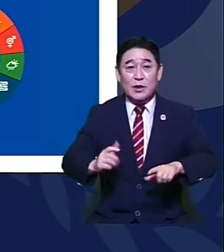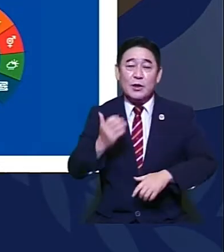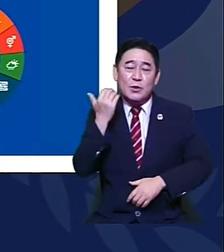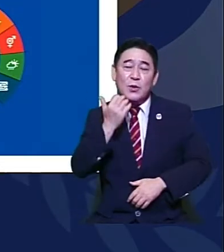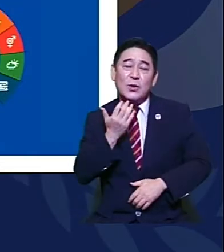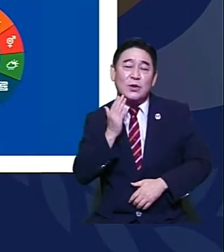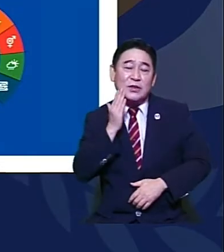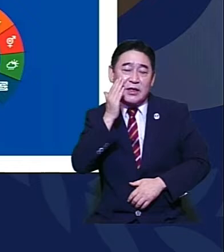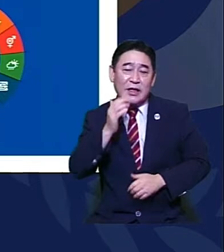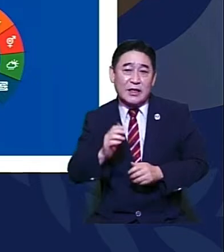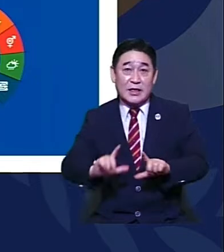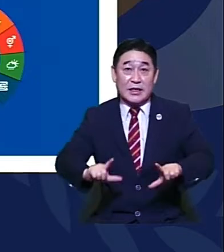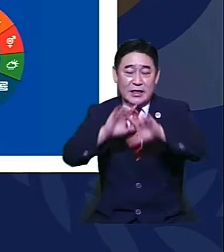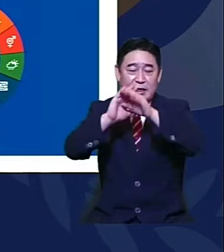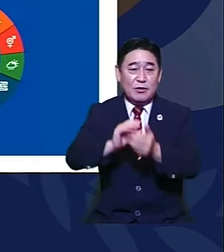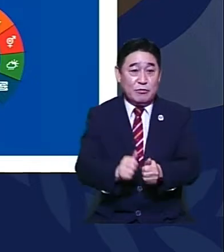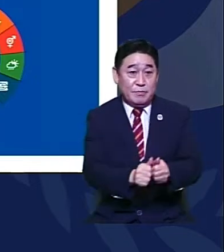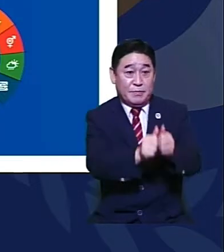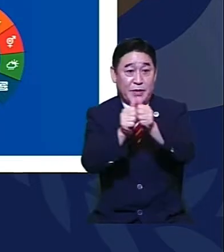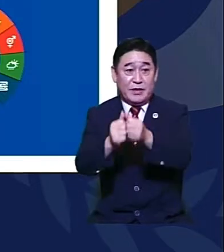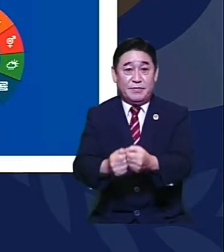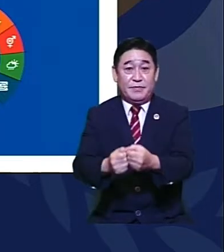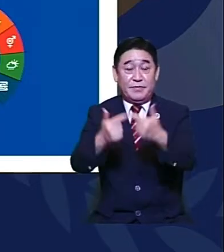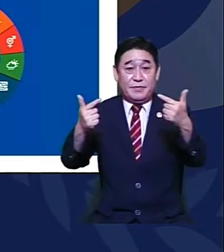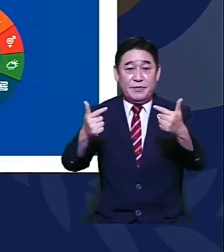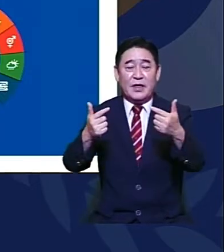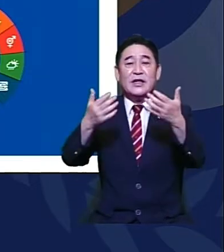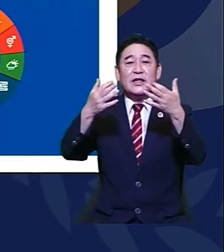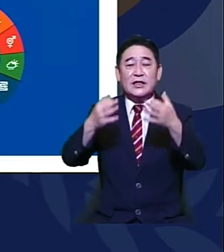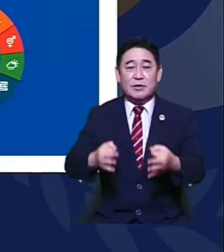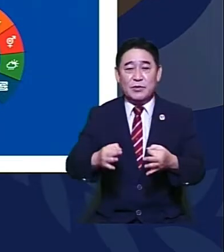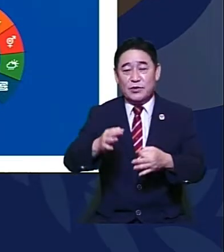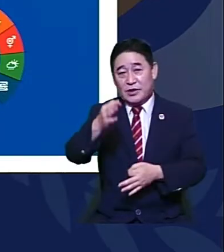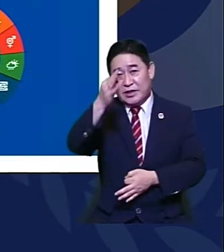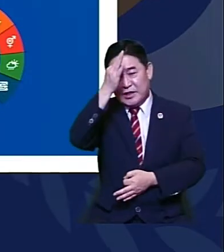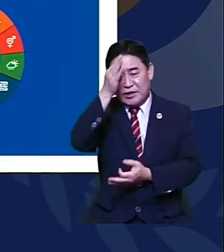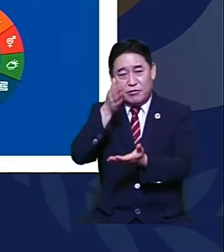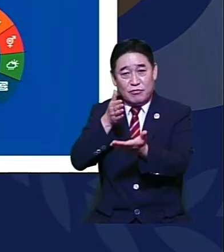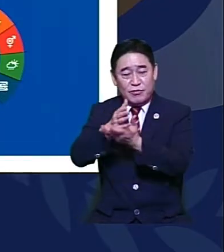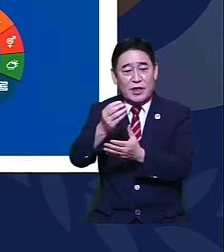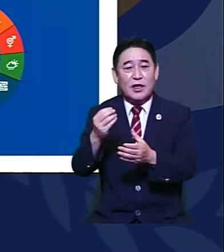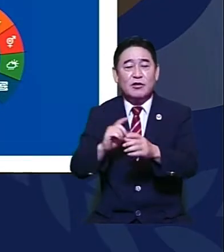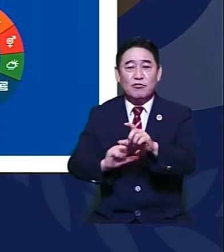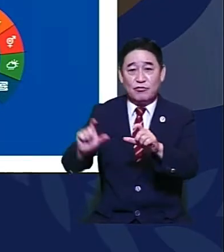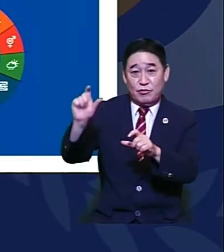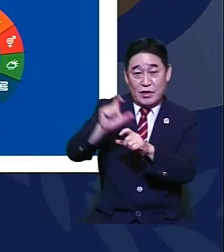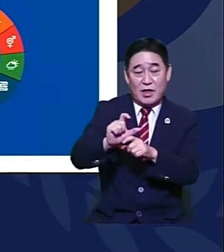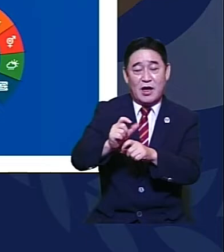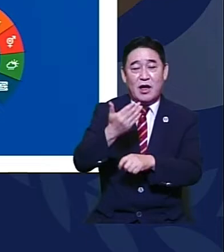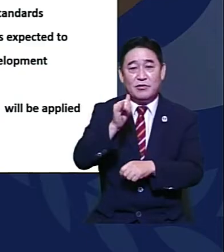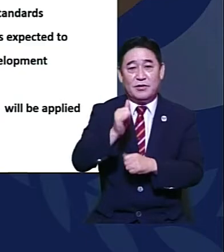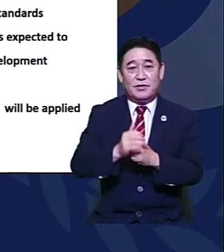partnership, including climate finance and technology areas.